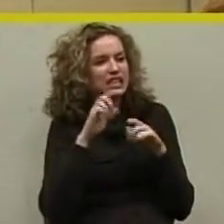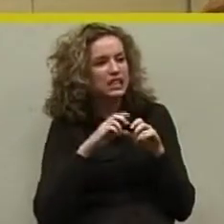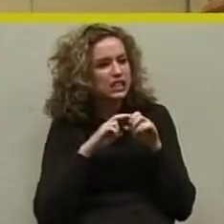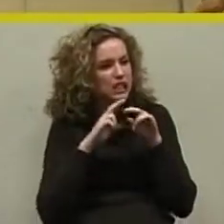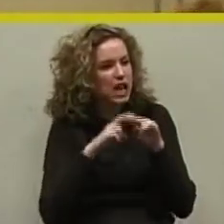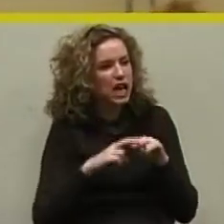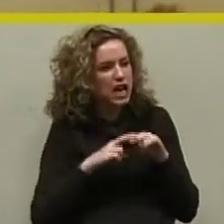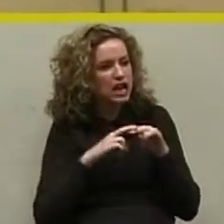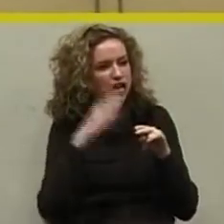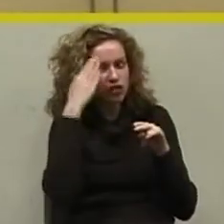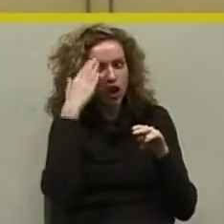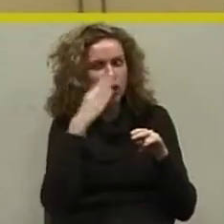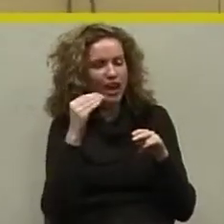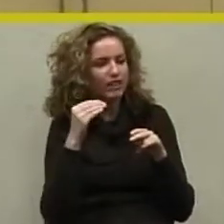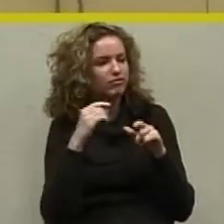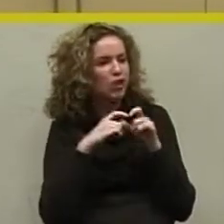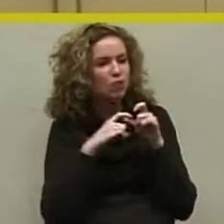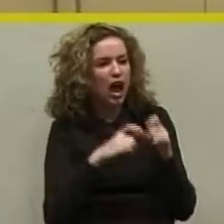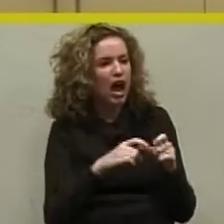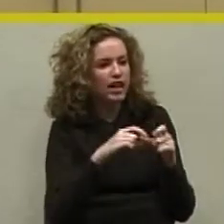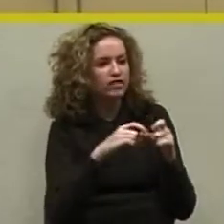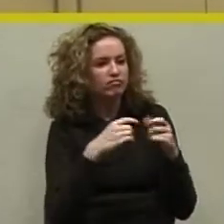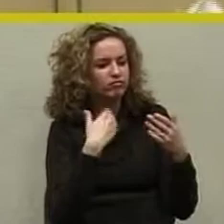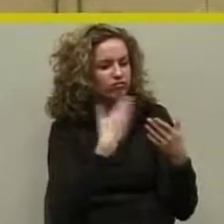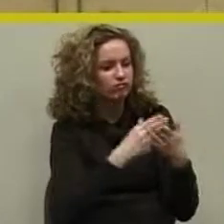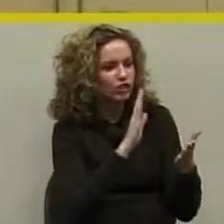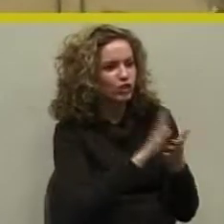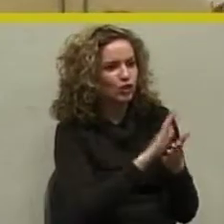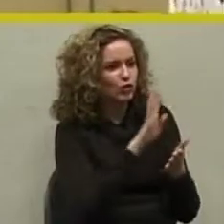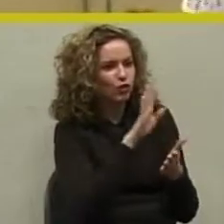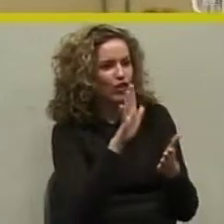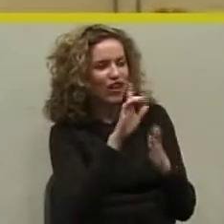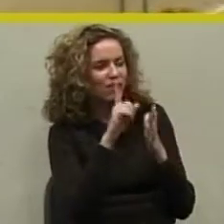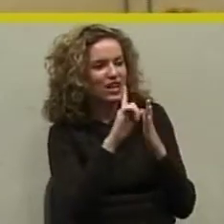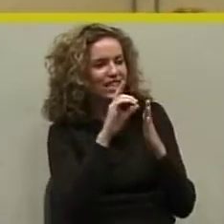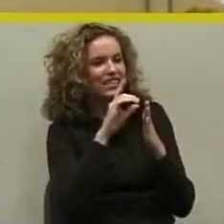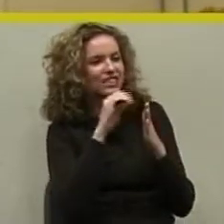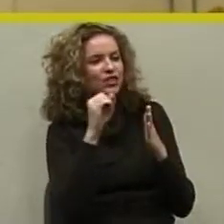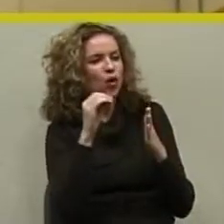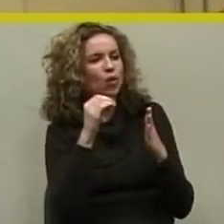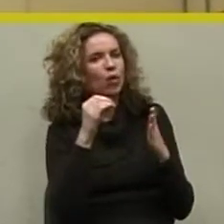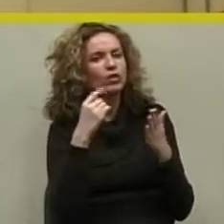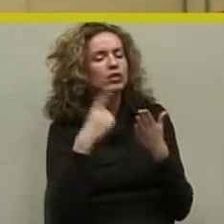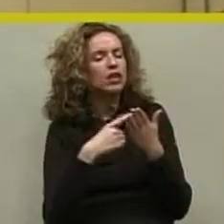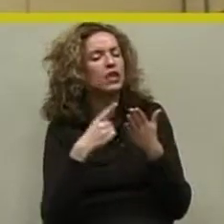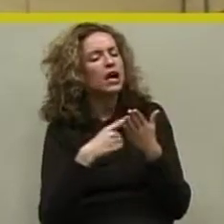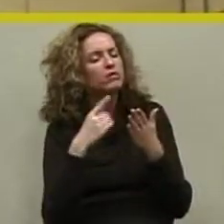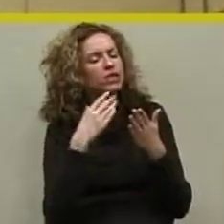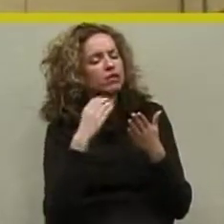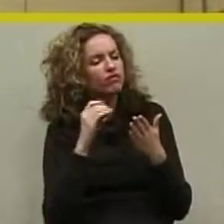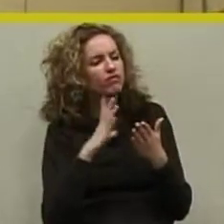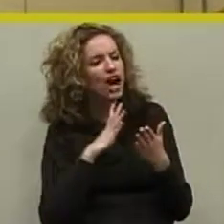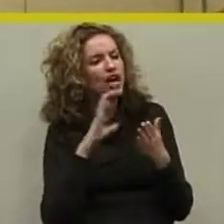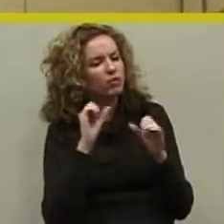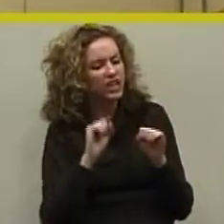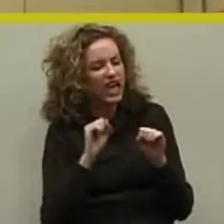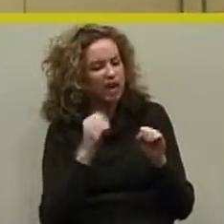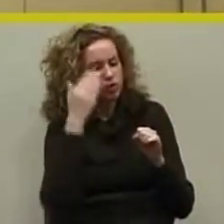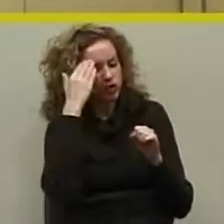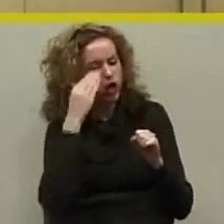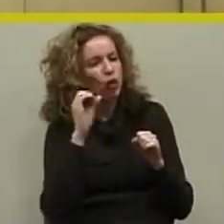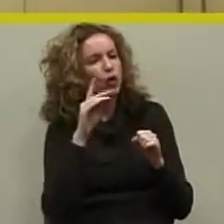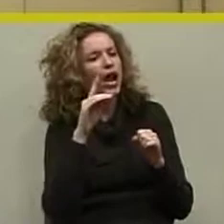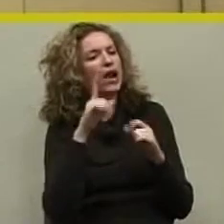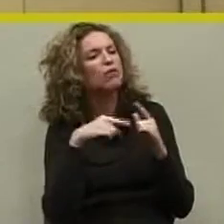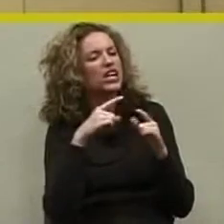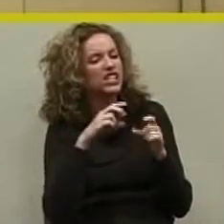kinds of things. In other cases, it might be that I can actually have, he gets off the bus, I know he's going to be agitated, we're going to bring him in here, we're going to help him process it, we're going to talk about what's going on,